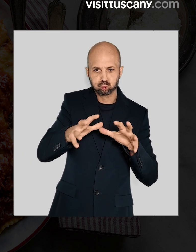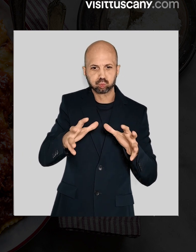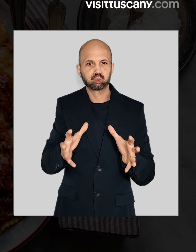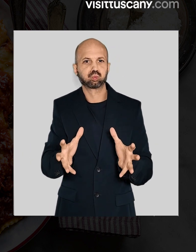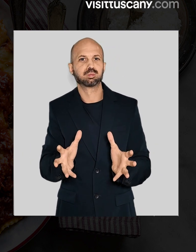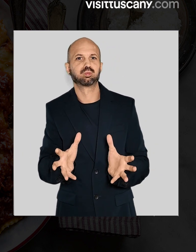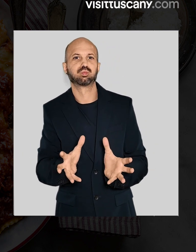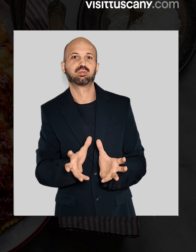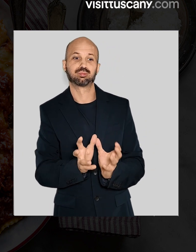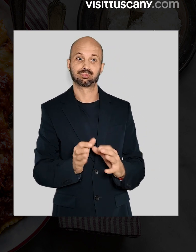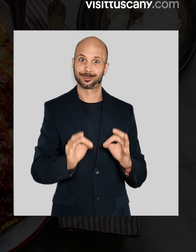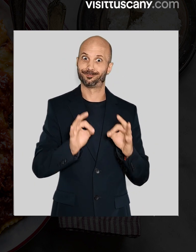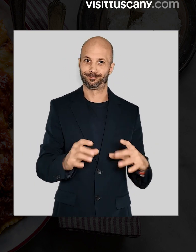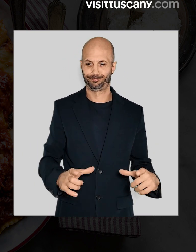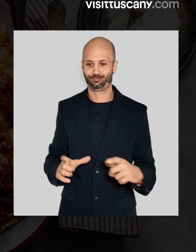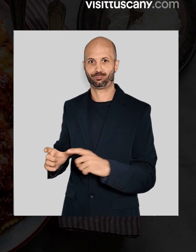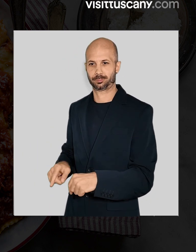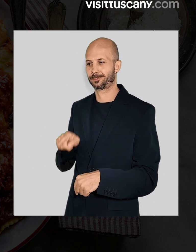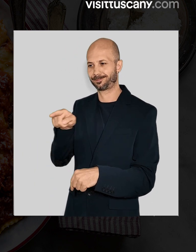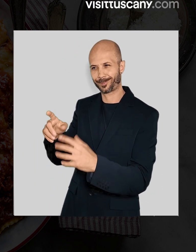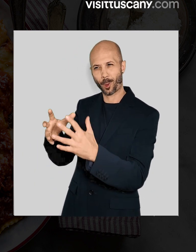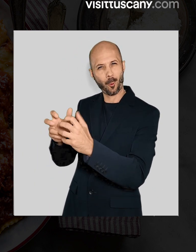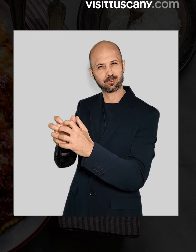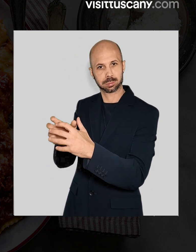Roll out the dough into long, thin sheets.